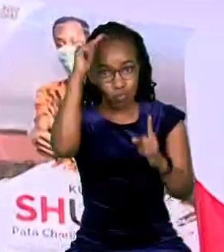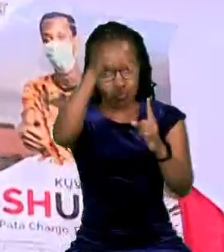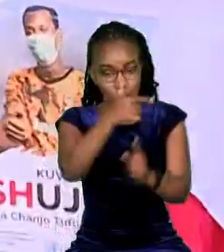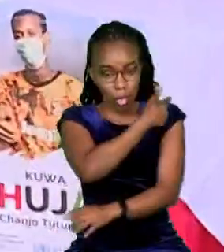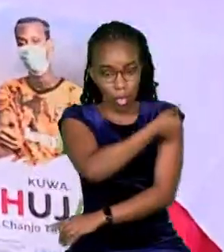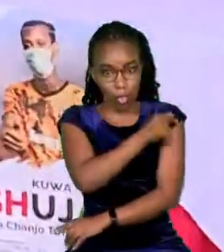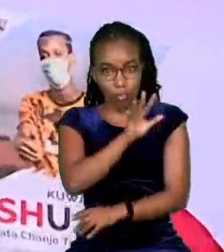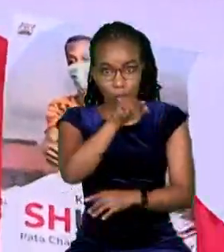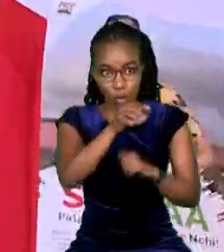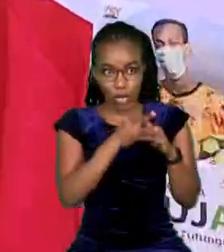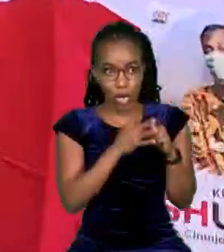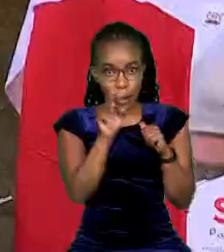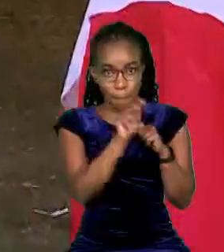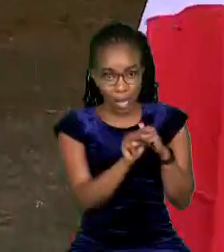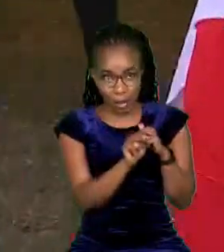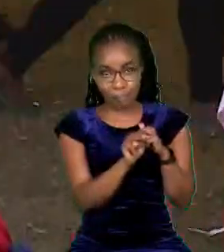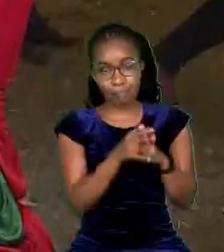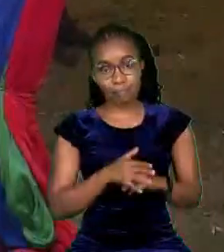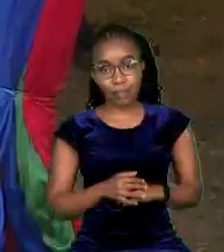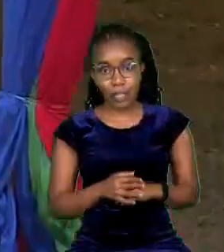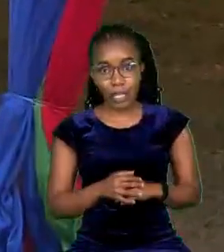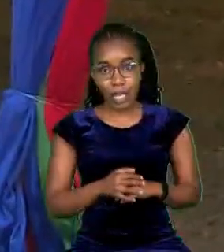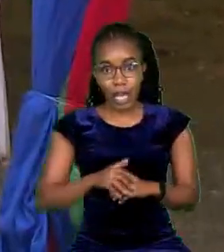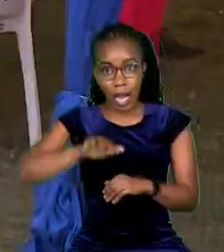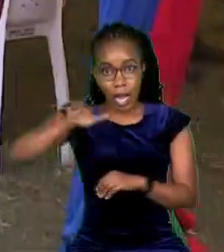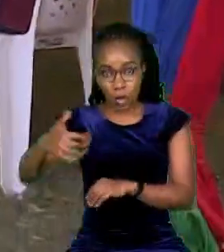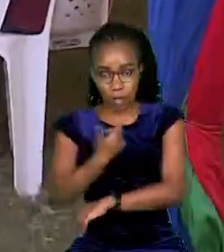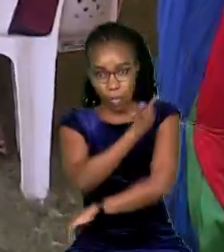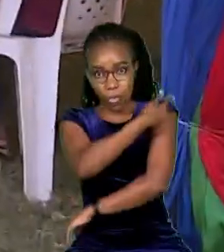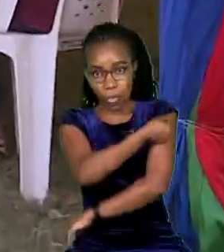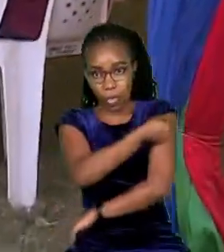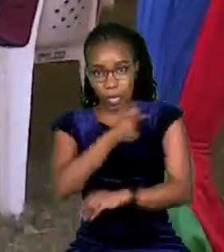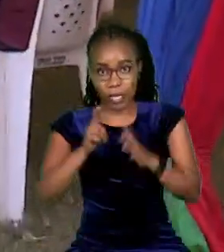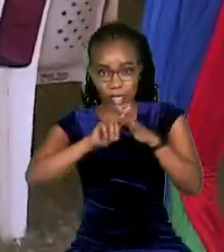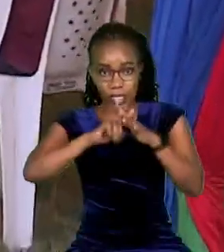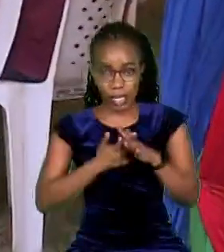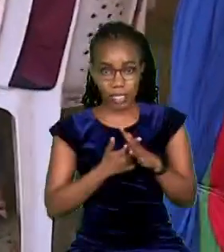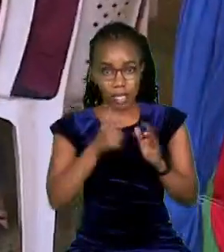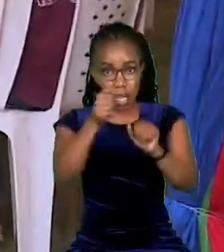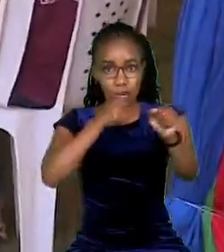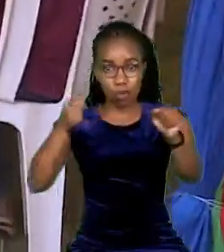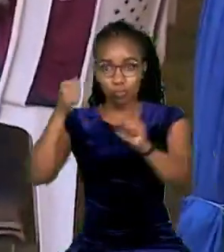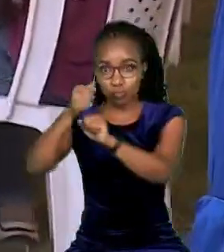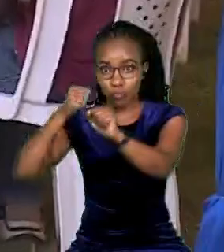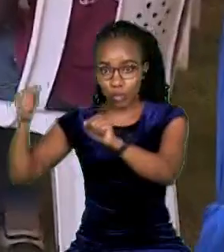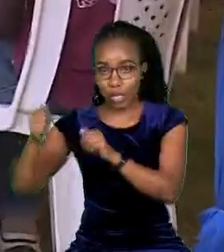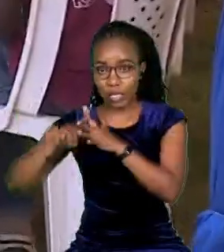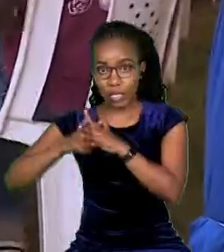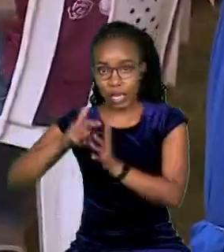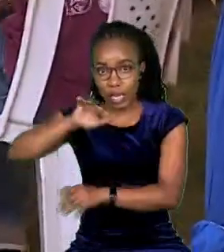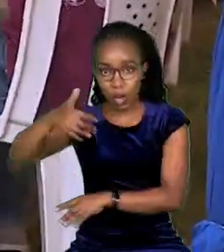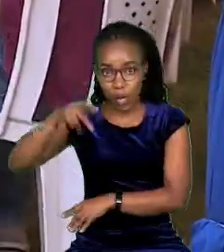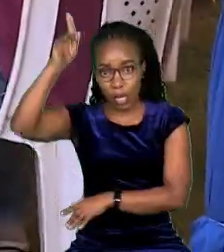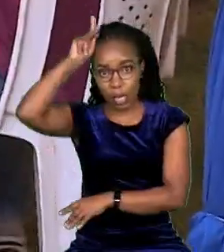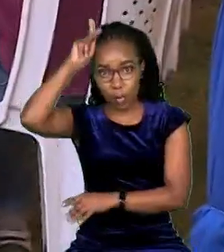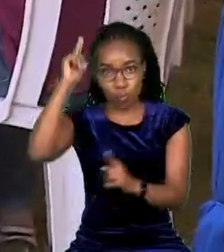5.8 million people by Mashujaa Day, the county vaccination drive, which is mobile and door-to-door, has begun in counties, with Kiambu